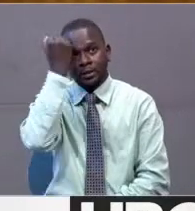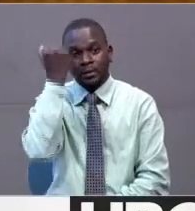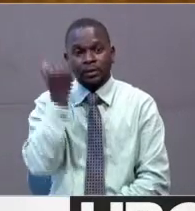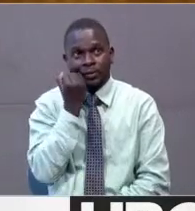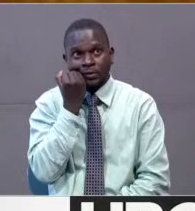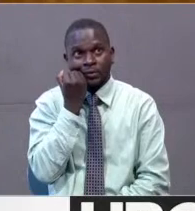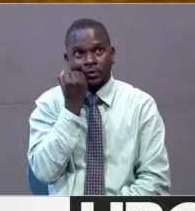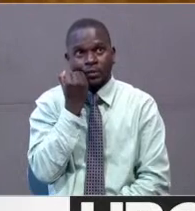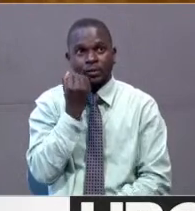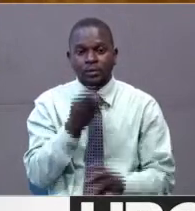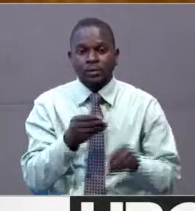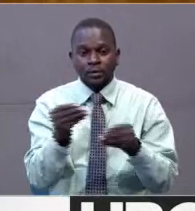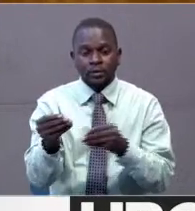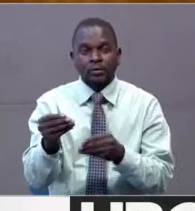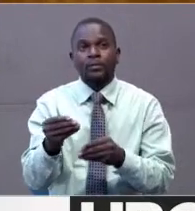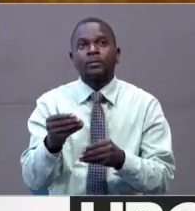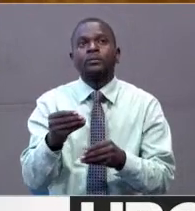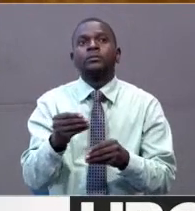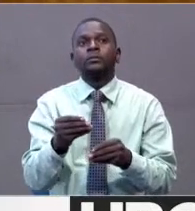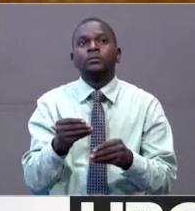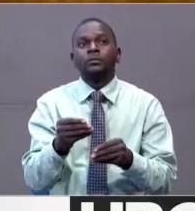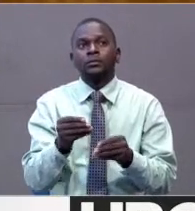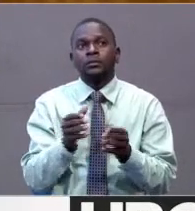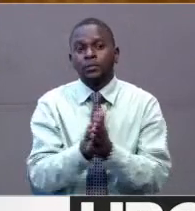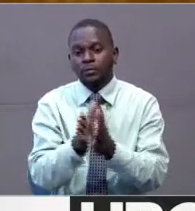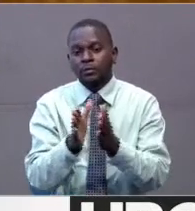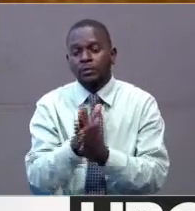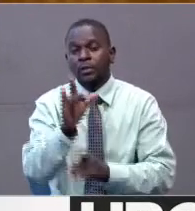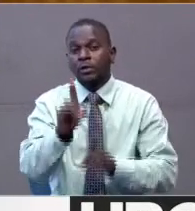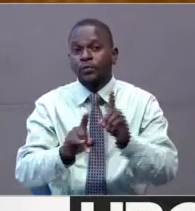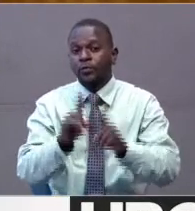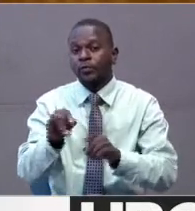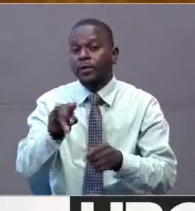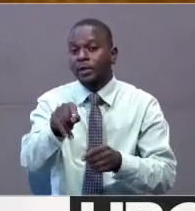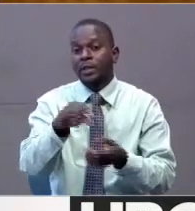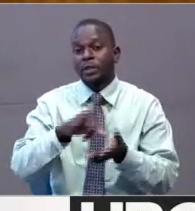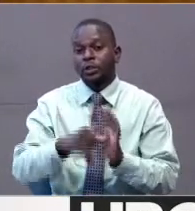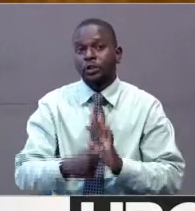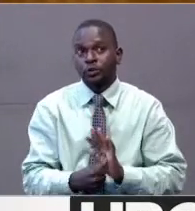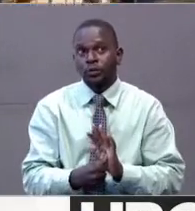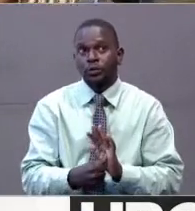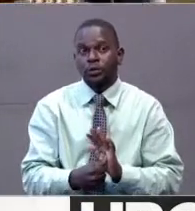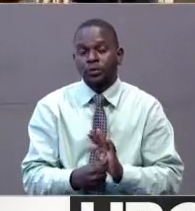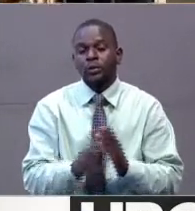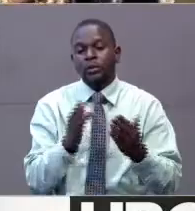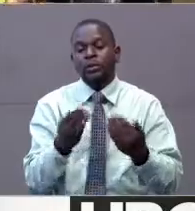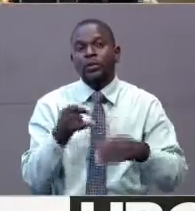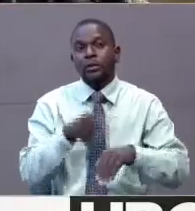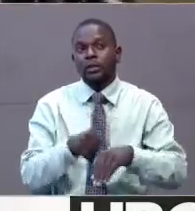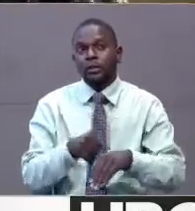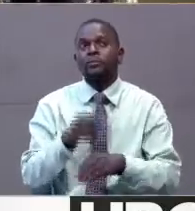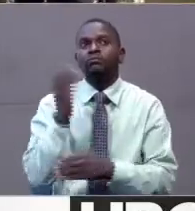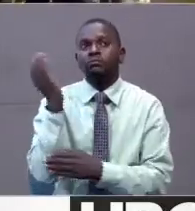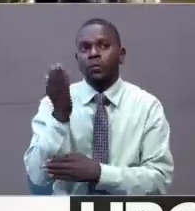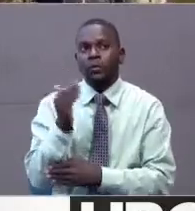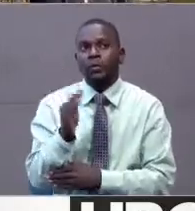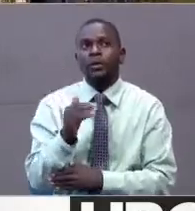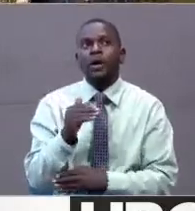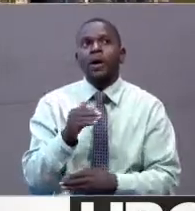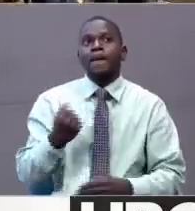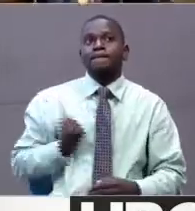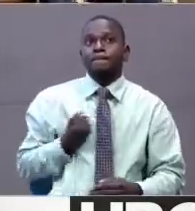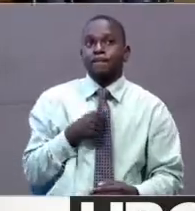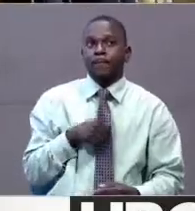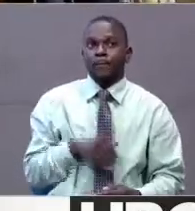prevails over the prosecution to expedite inquiries in this matter. During the session, Mohammed Sejerinya's